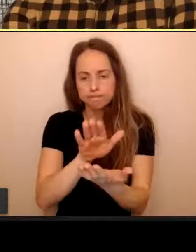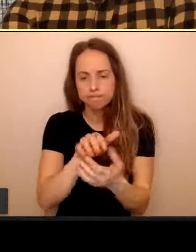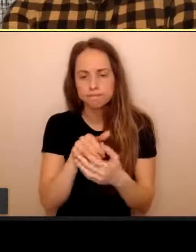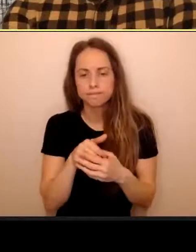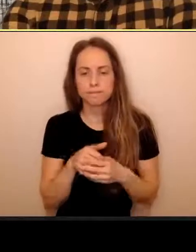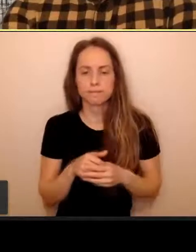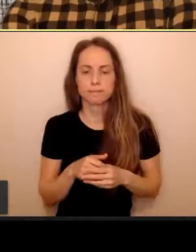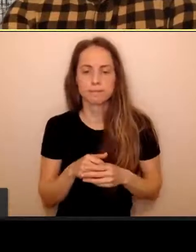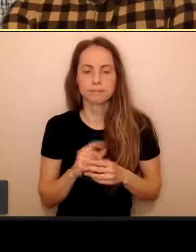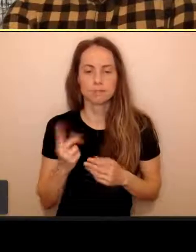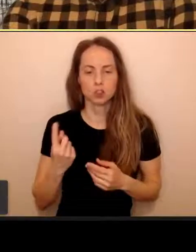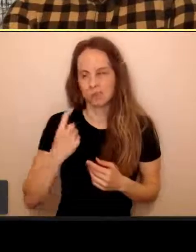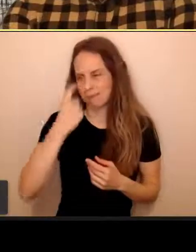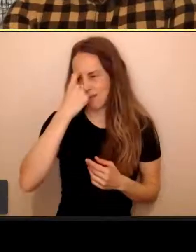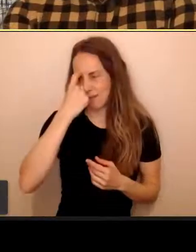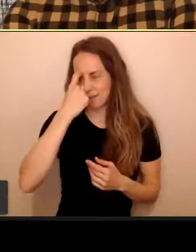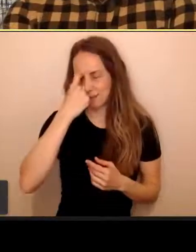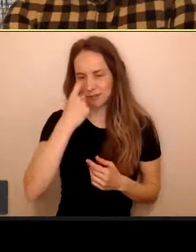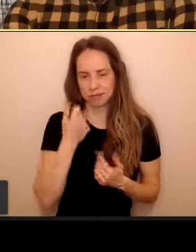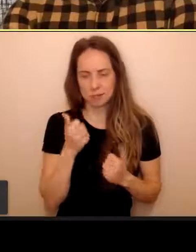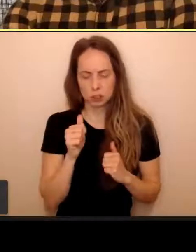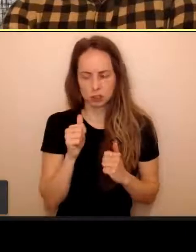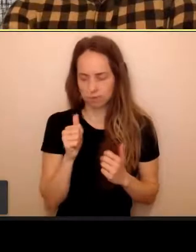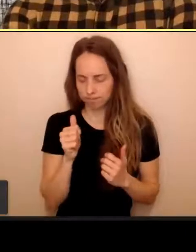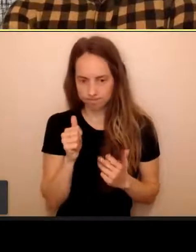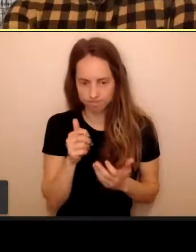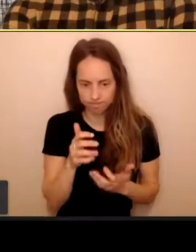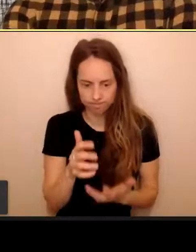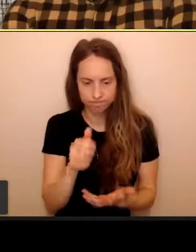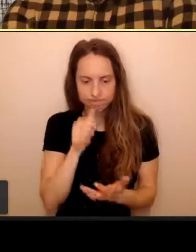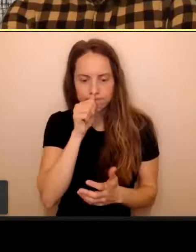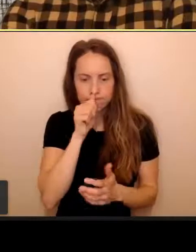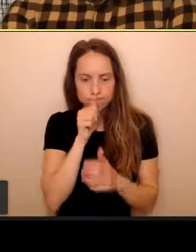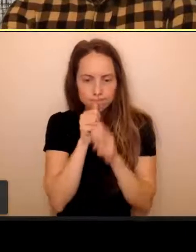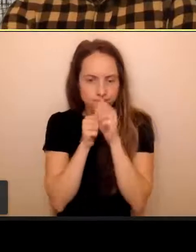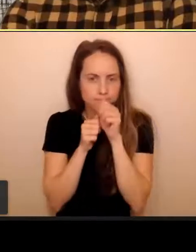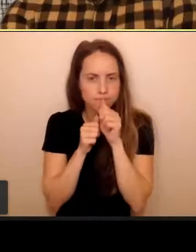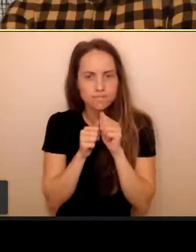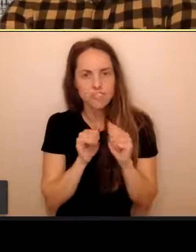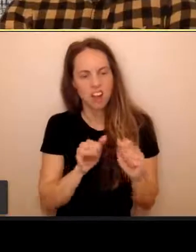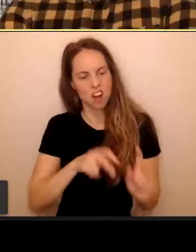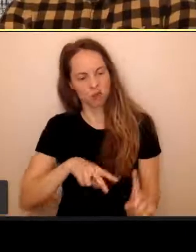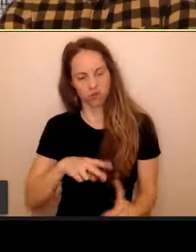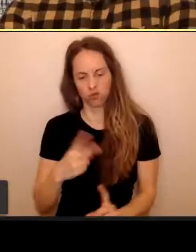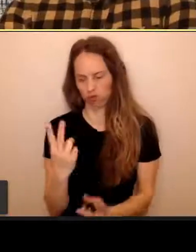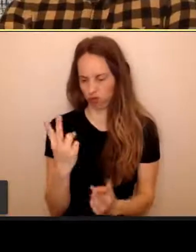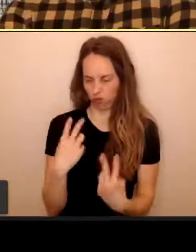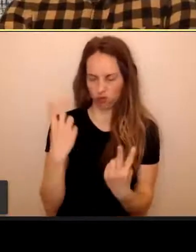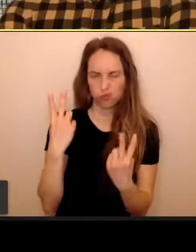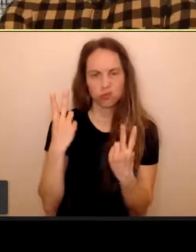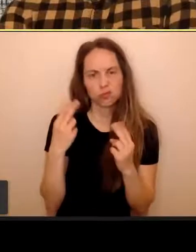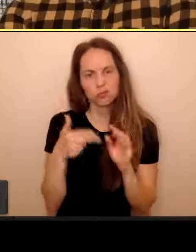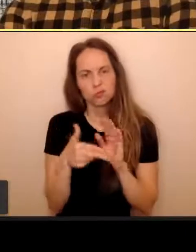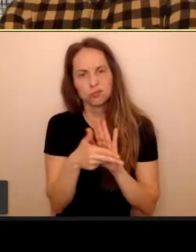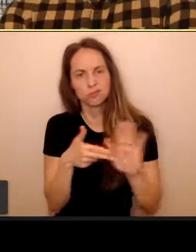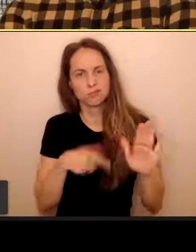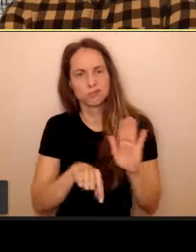just mentally trying to cope with that stigma that you're